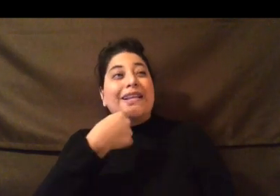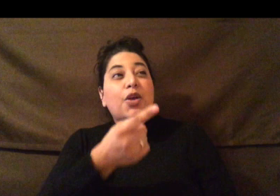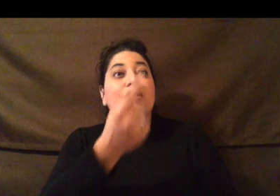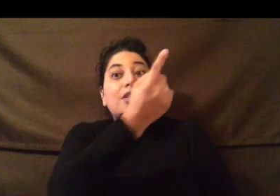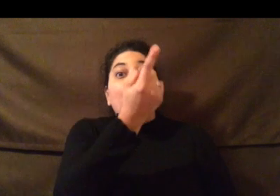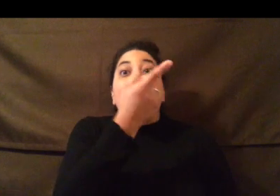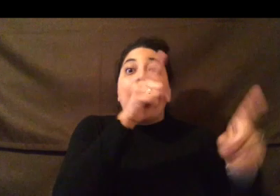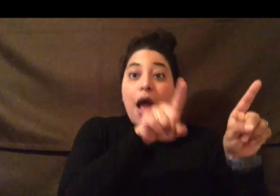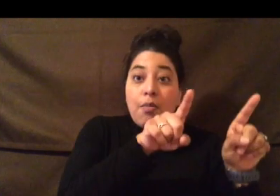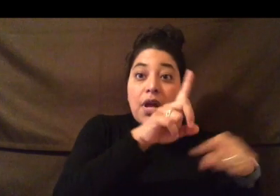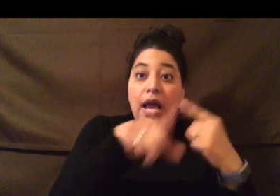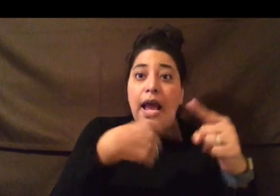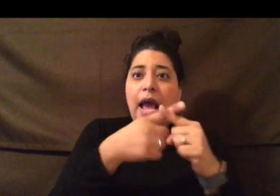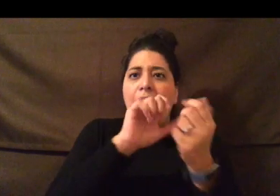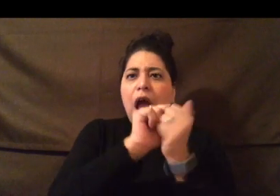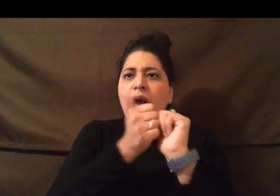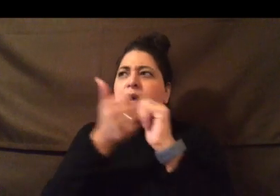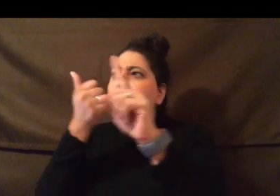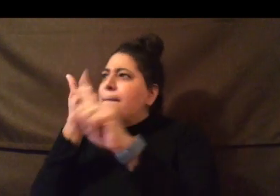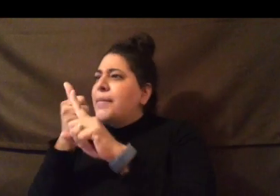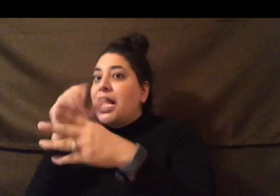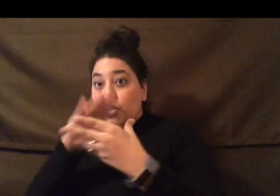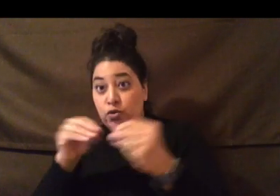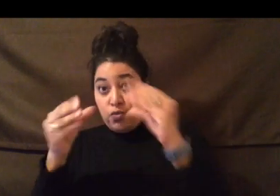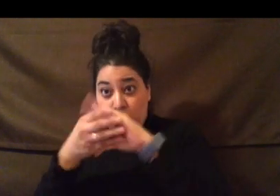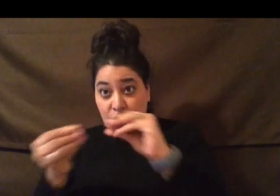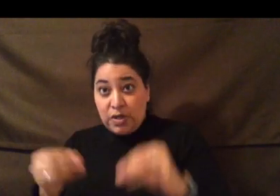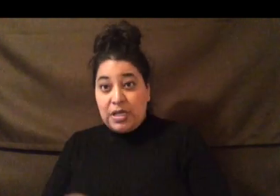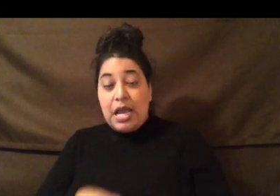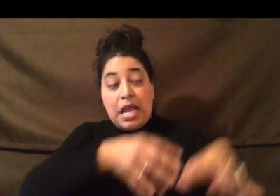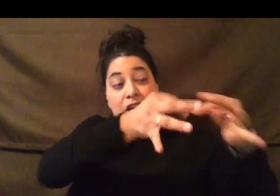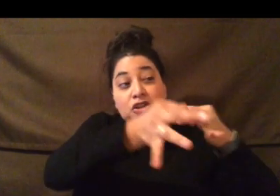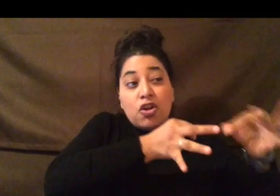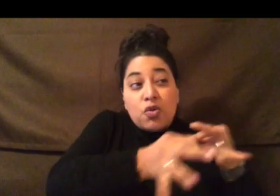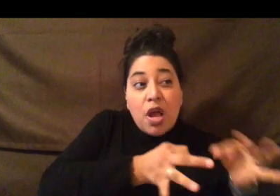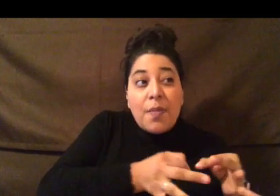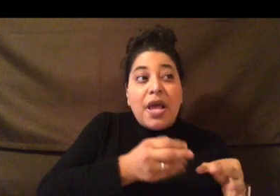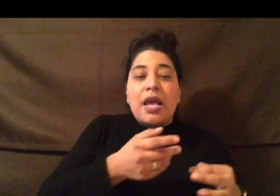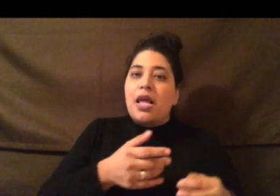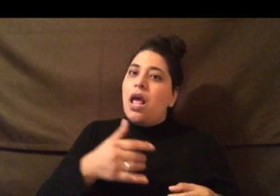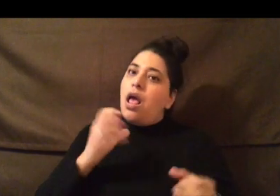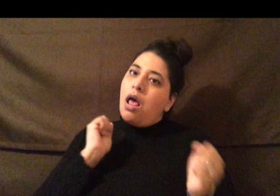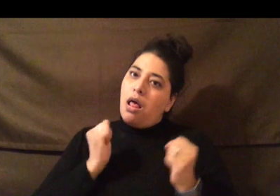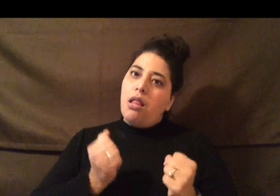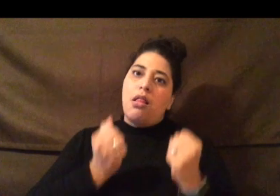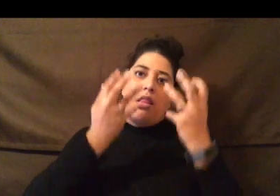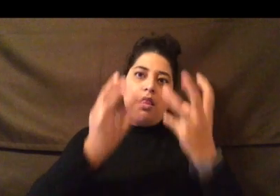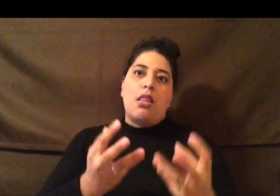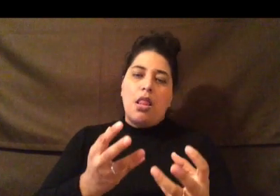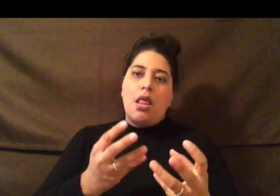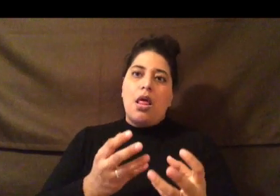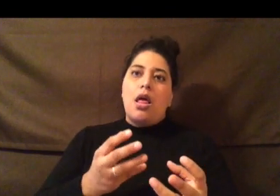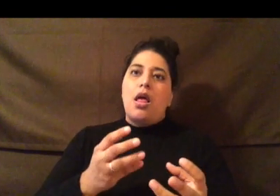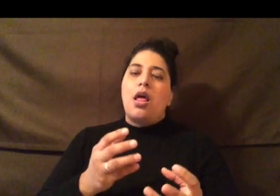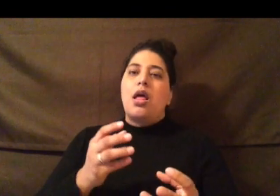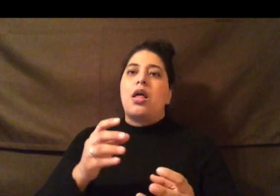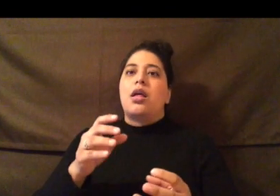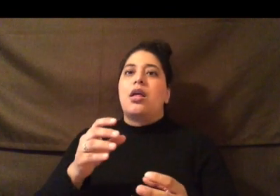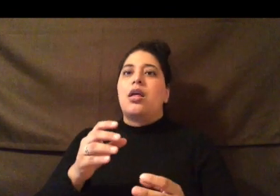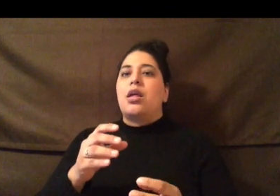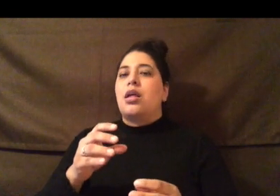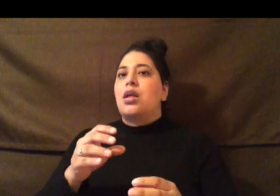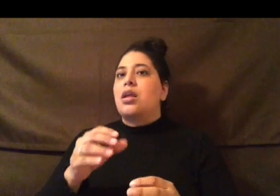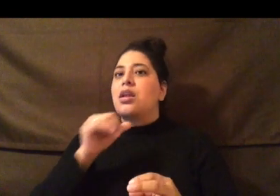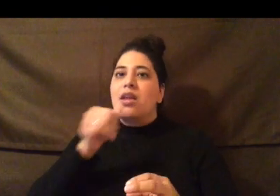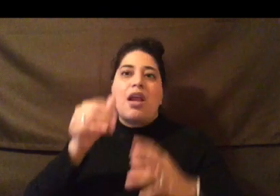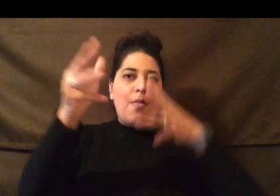you something that happens and then what the effects of that are. Description is what a lot of our nonfiction books are. If